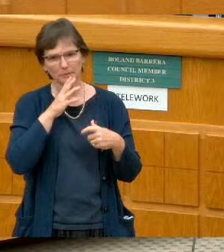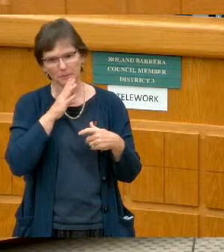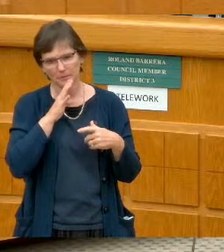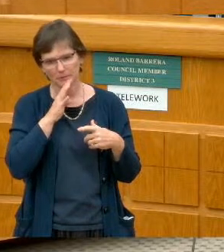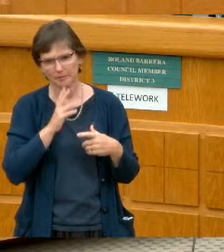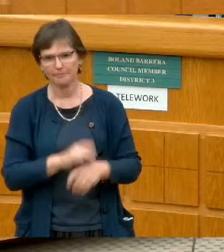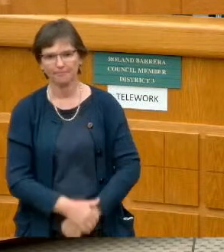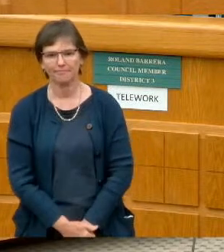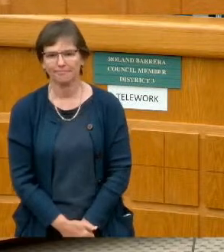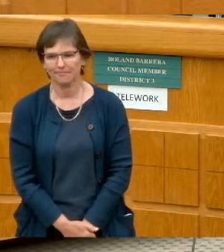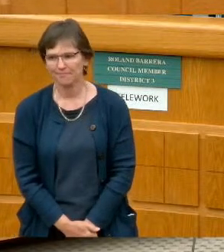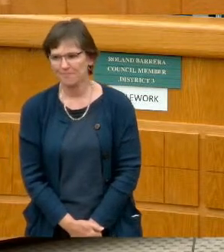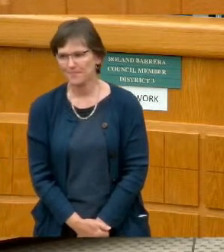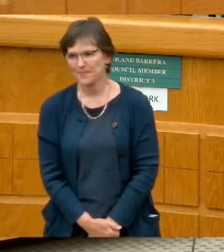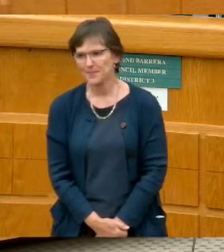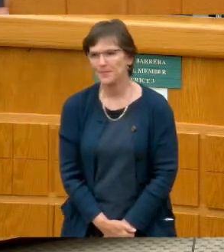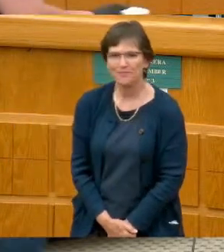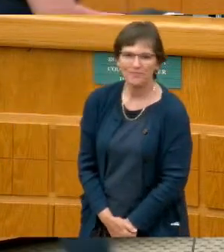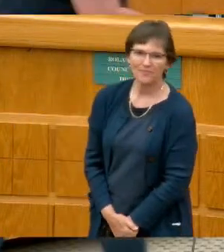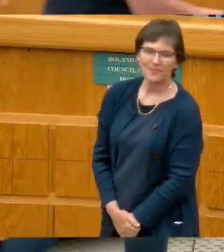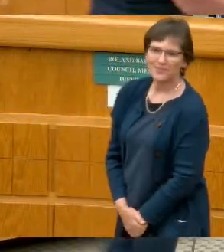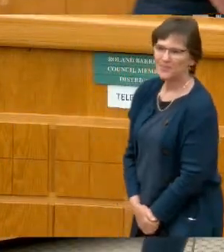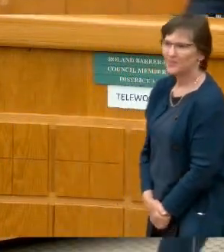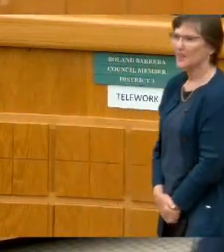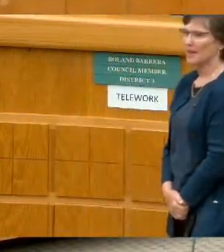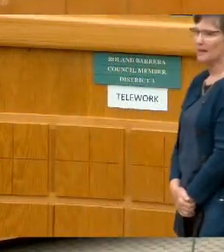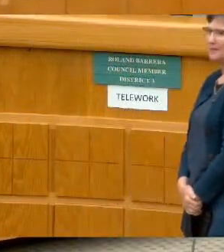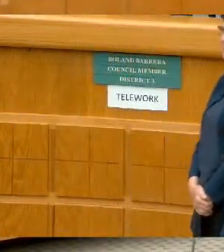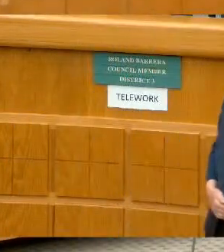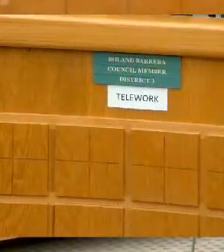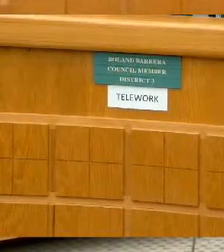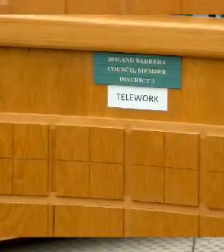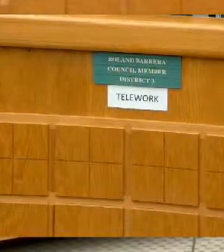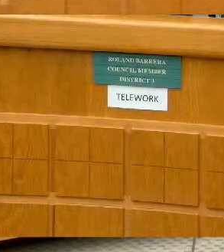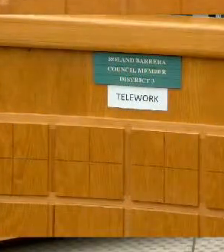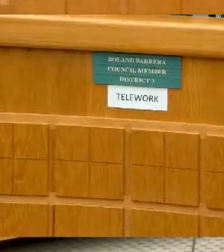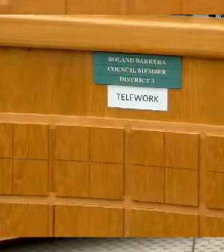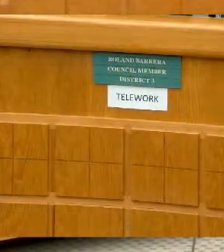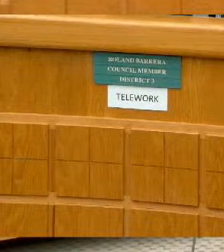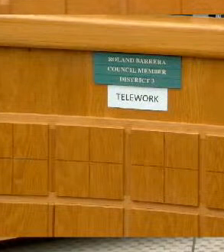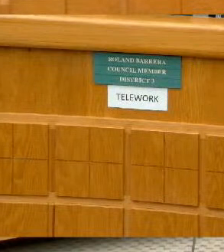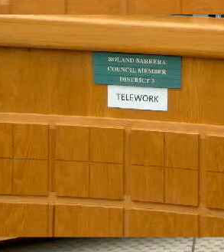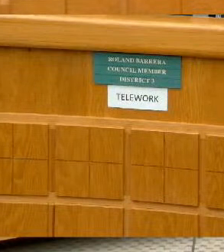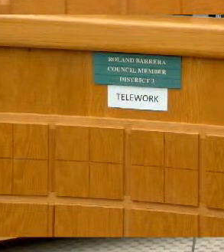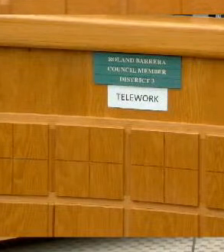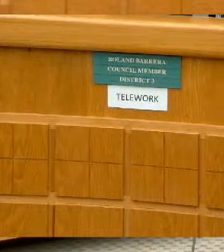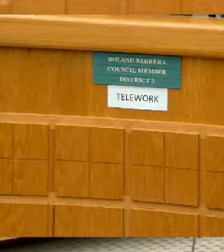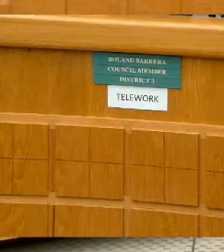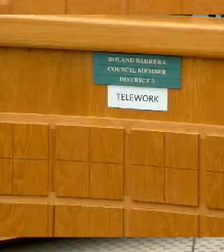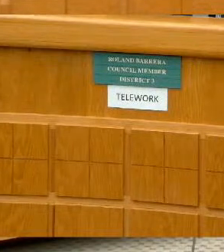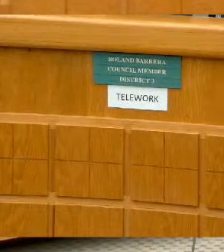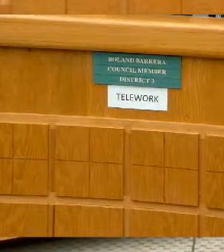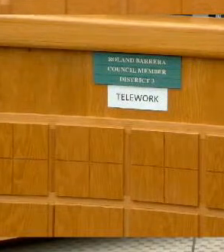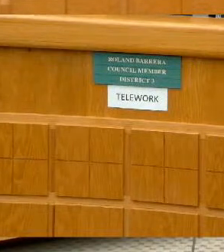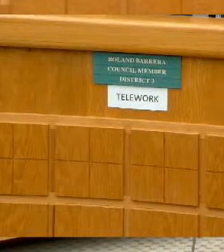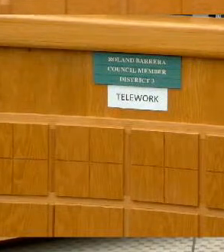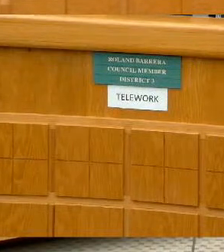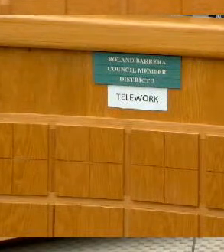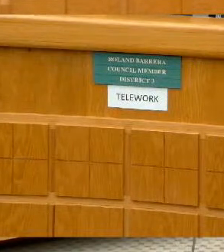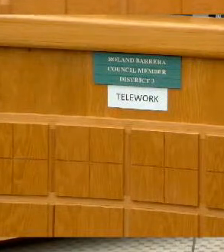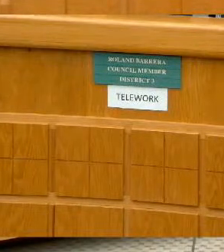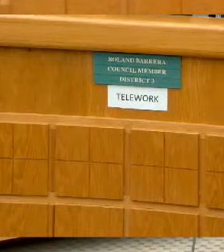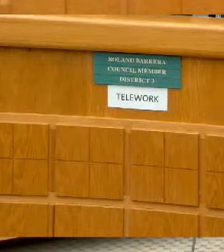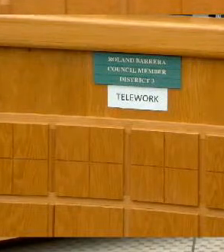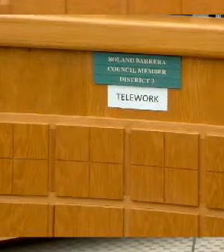haciendo un 18% la tasa de positivos. Para ayudar a los pacientes positivos del COVID-19 con atención fuera de un hospital, ahora